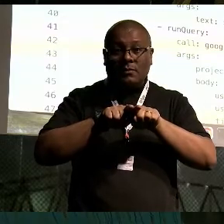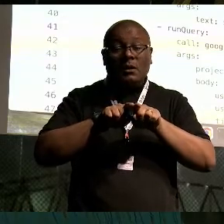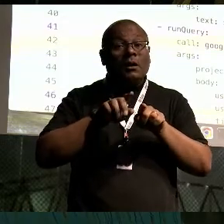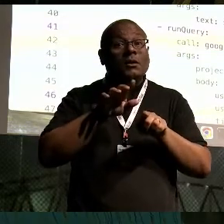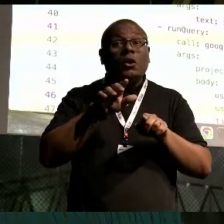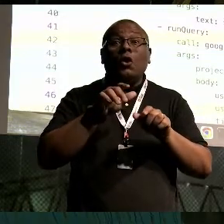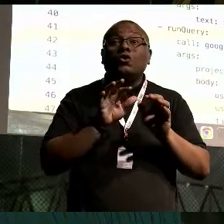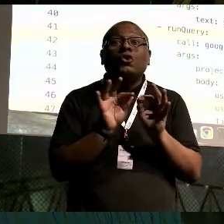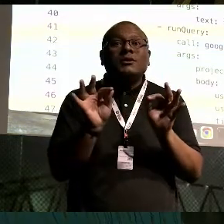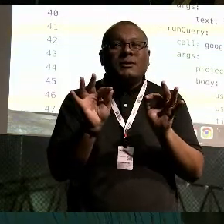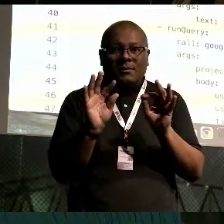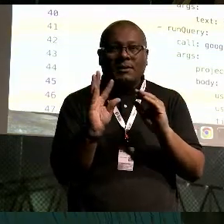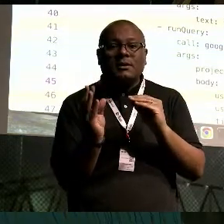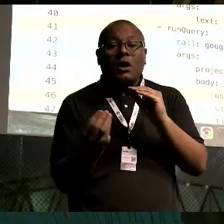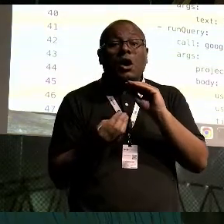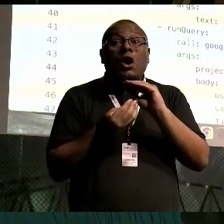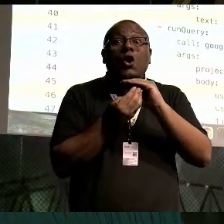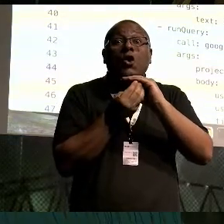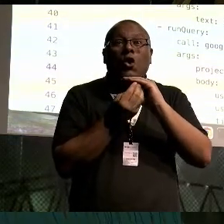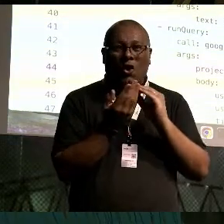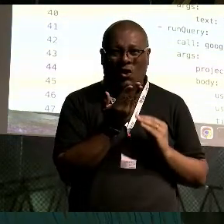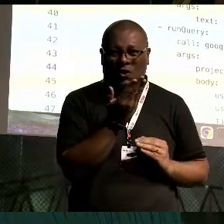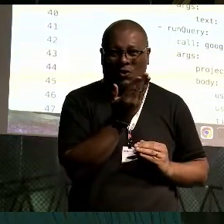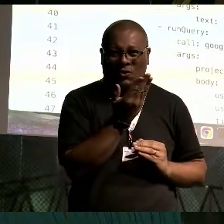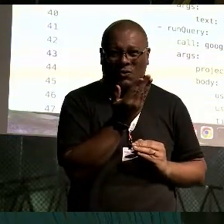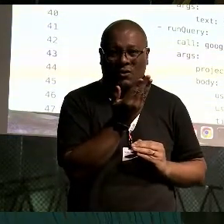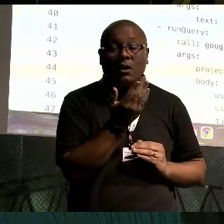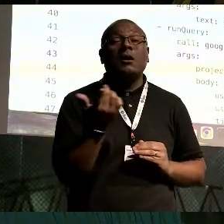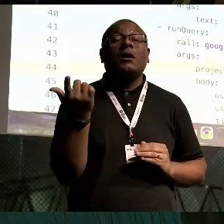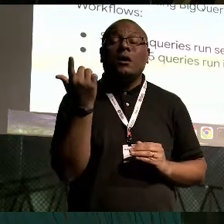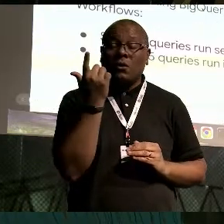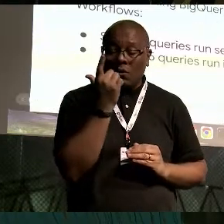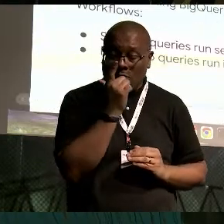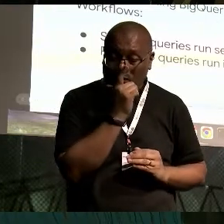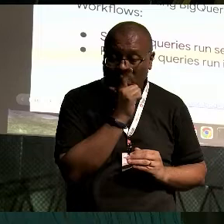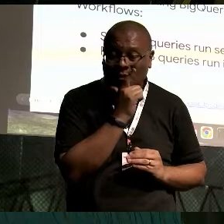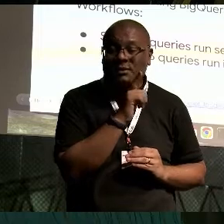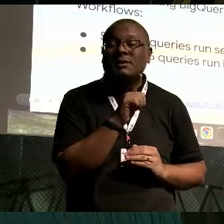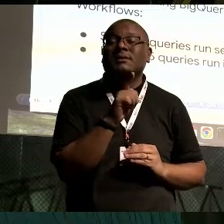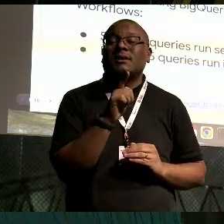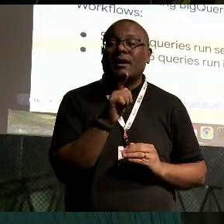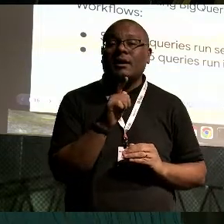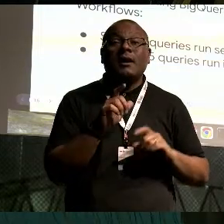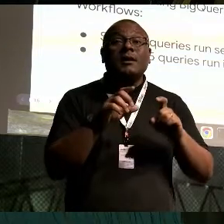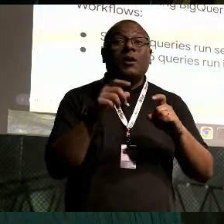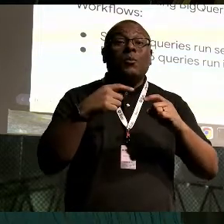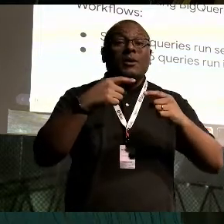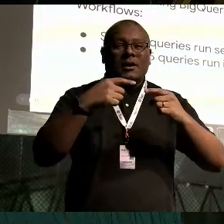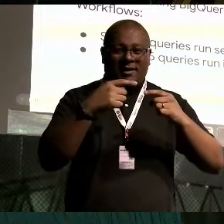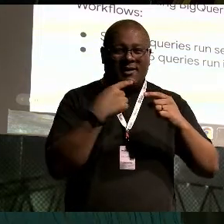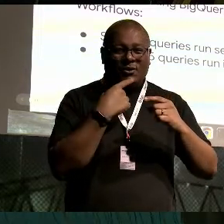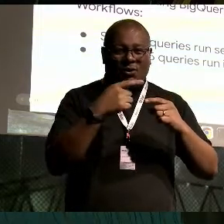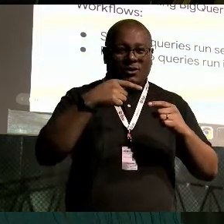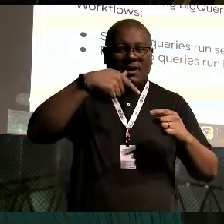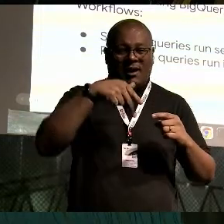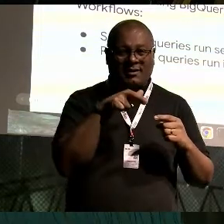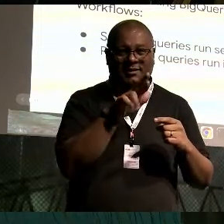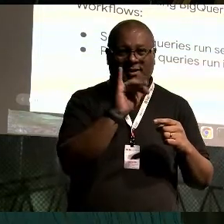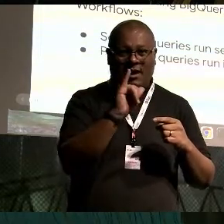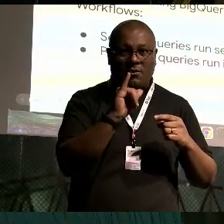simple keyword, you are running things in parallel. And you should do that if you can. When things are independent, you should run them in parallel.